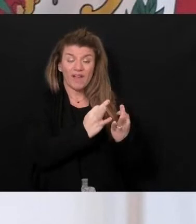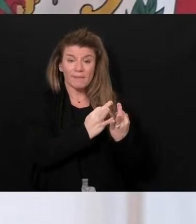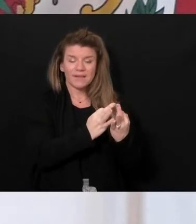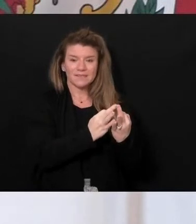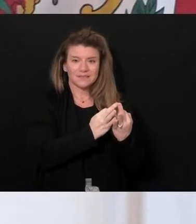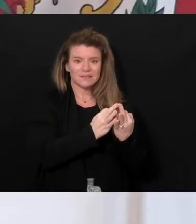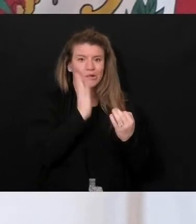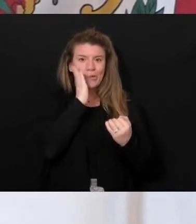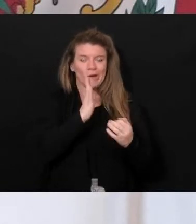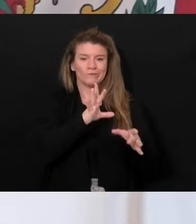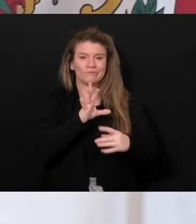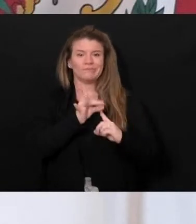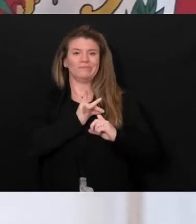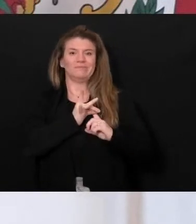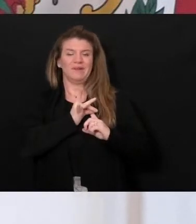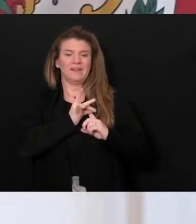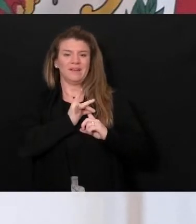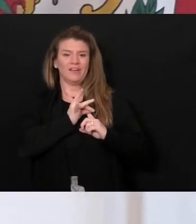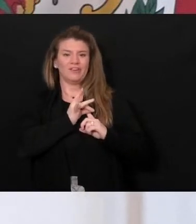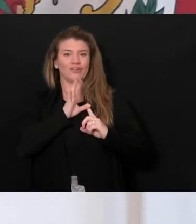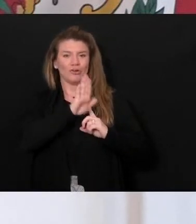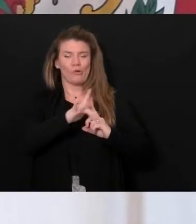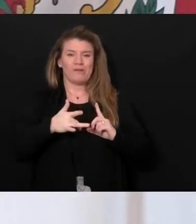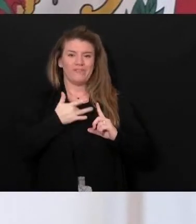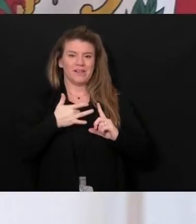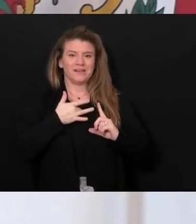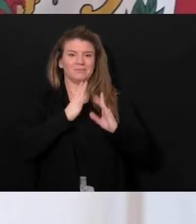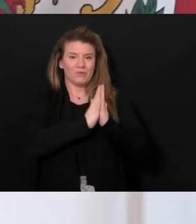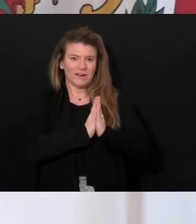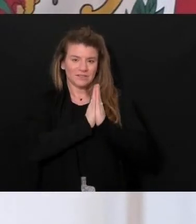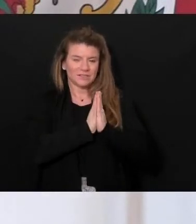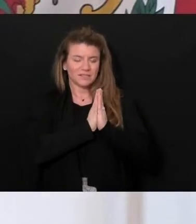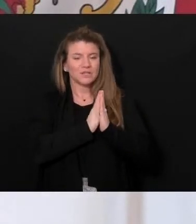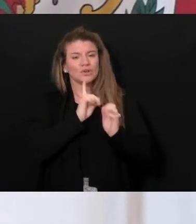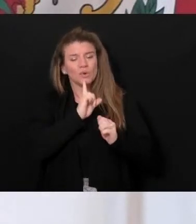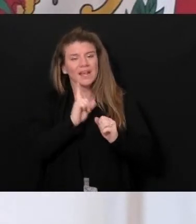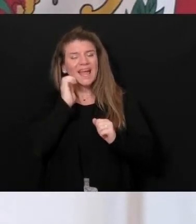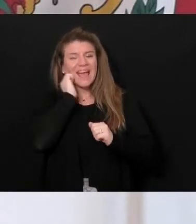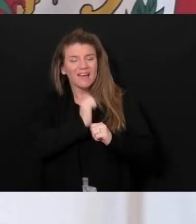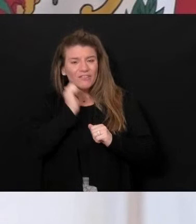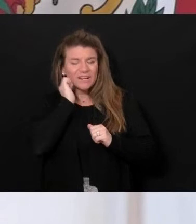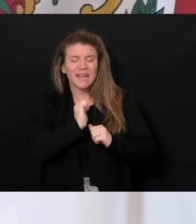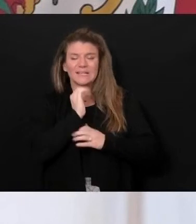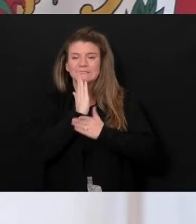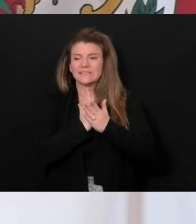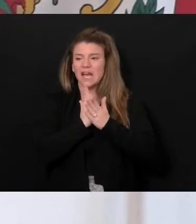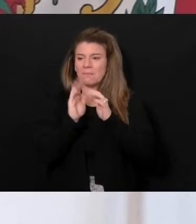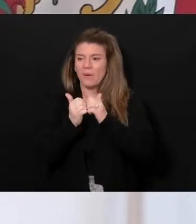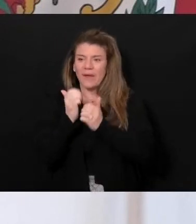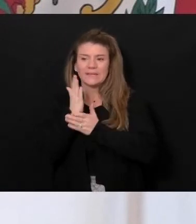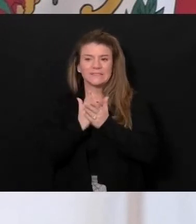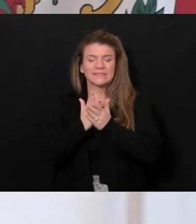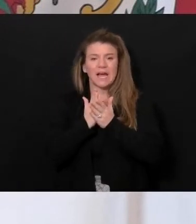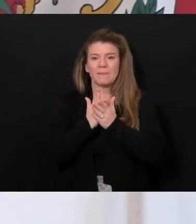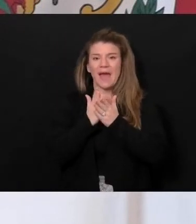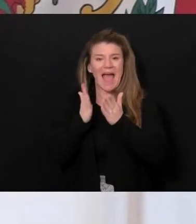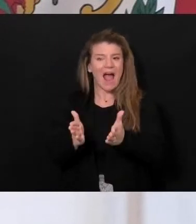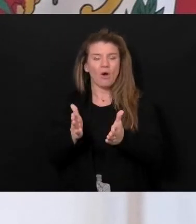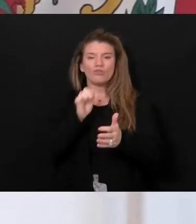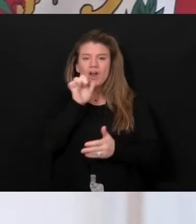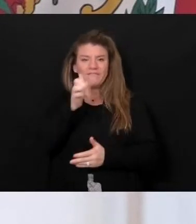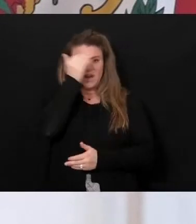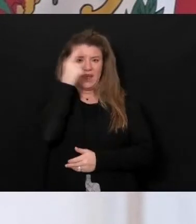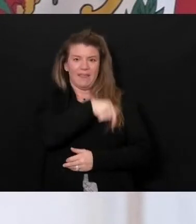prayers. Please join me every day, some way, somehow, in not forgetting these people.